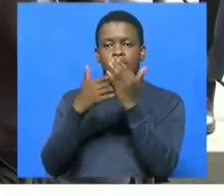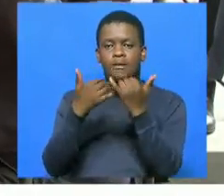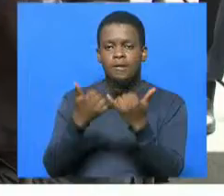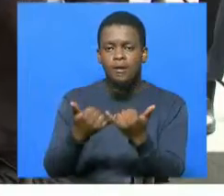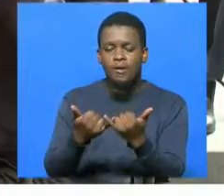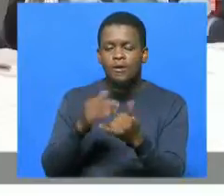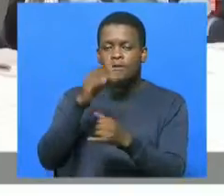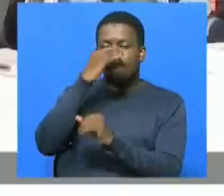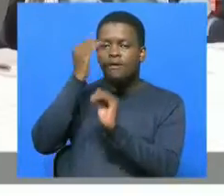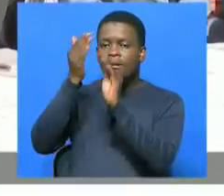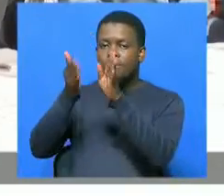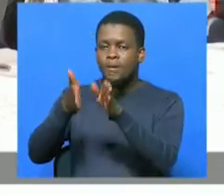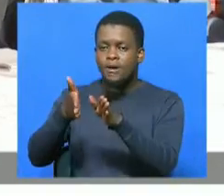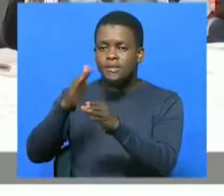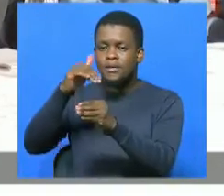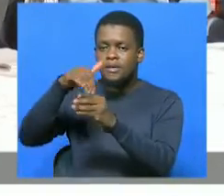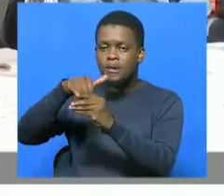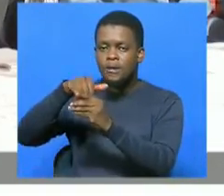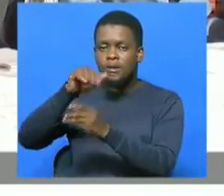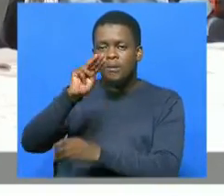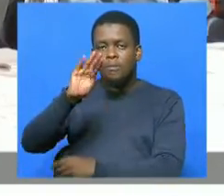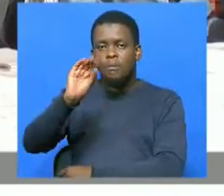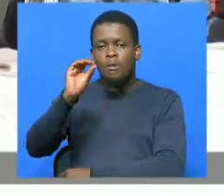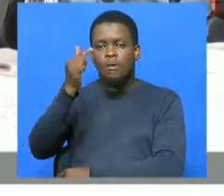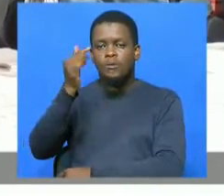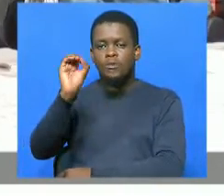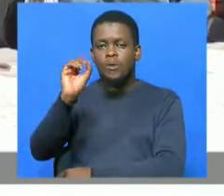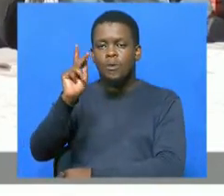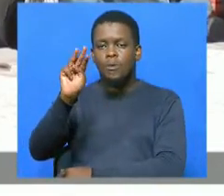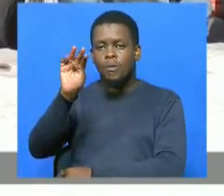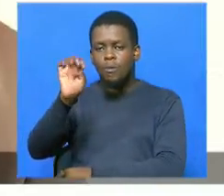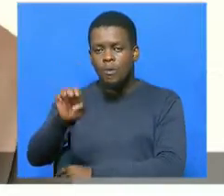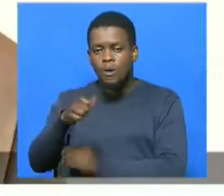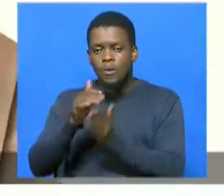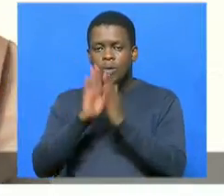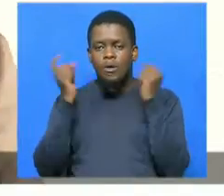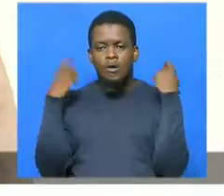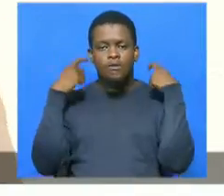Motokwe farmers has made a plea for the government intervention in this matter.